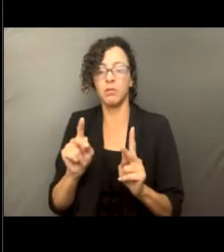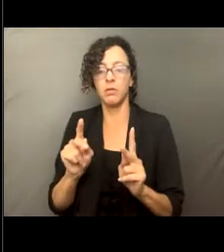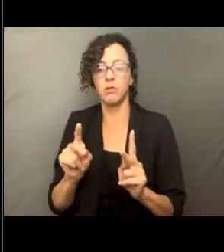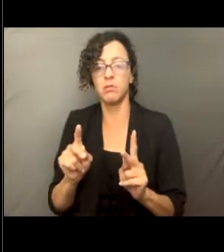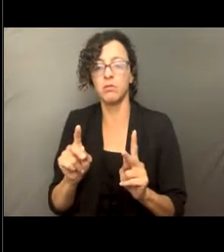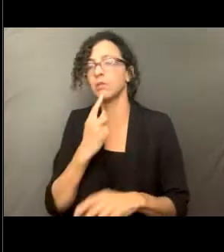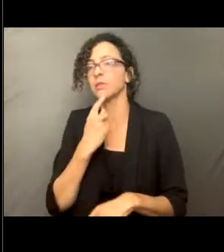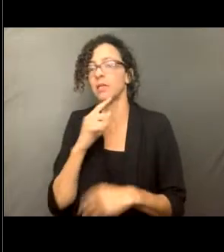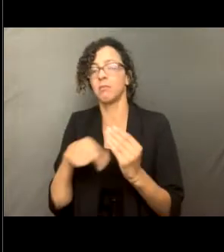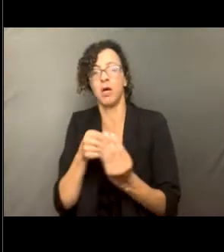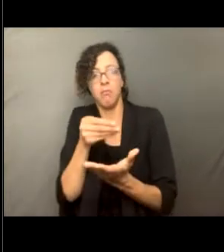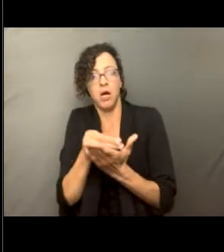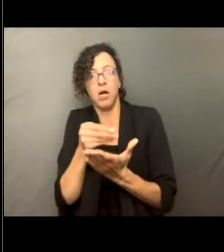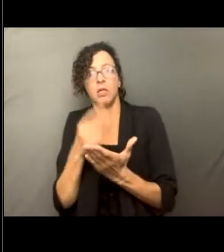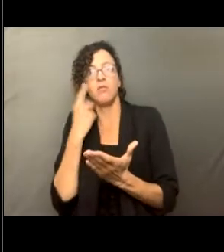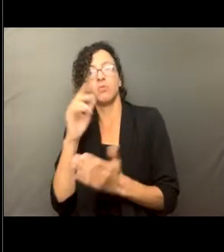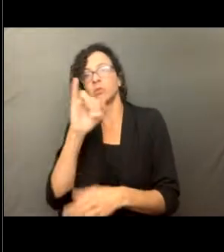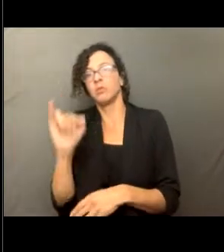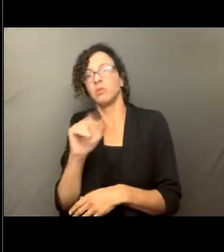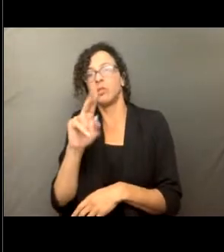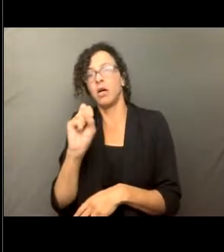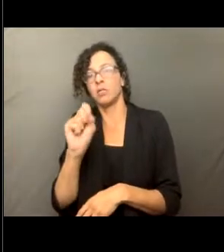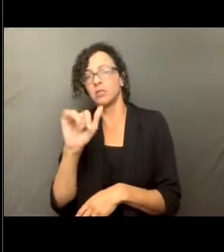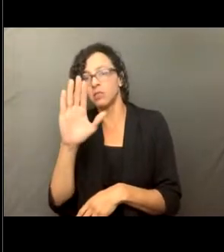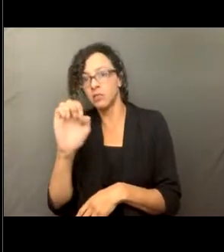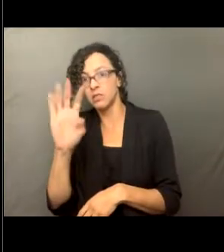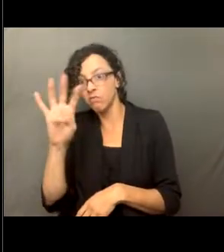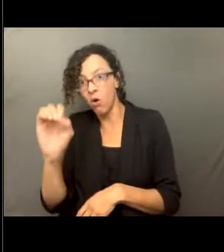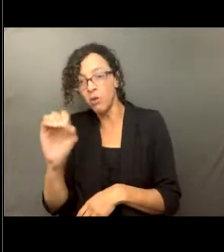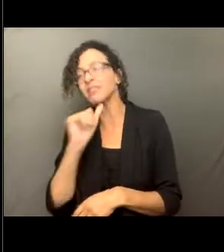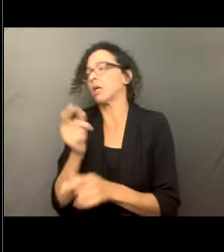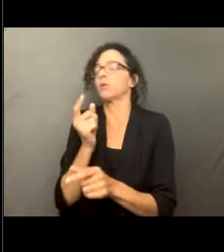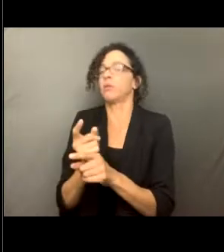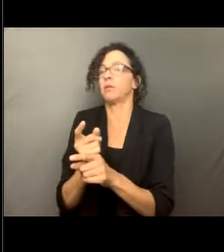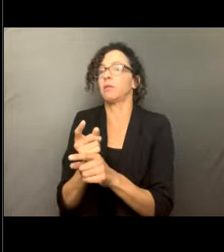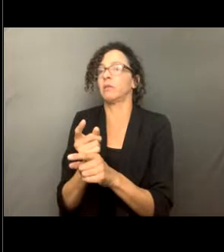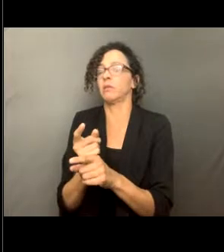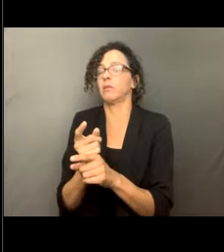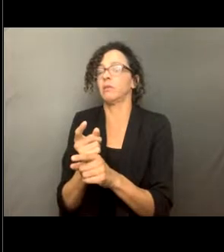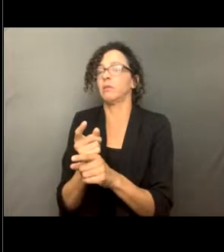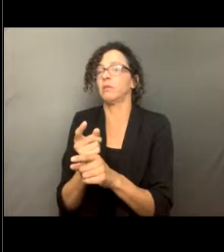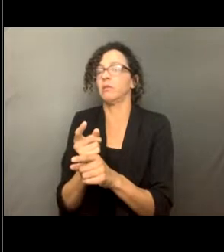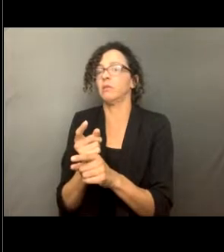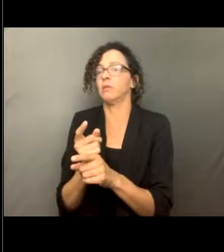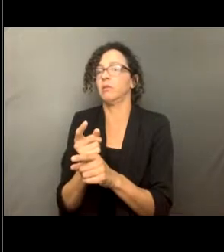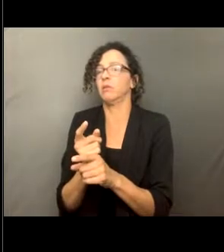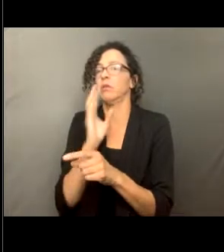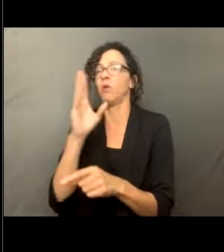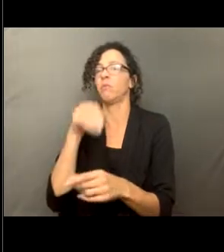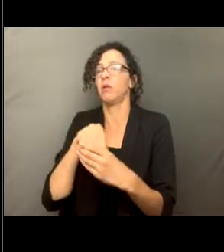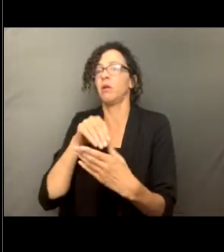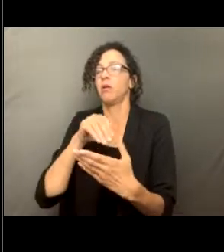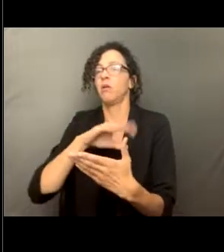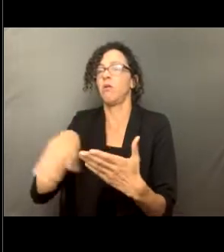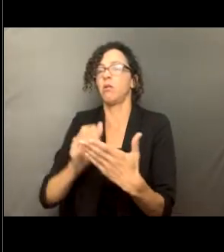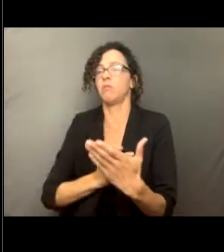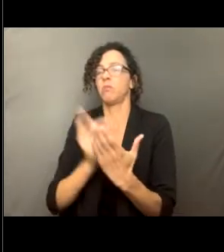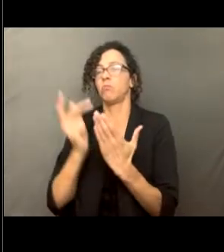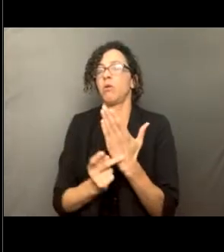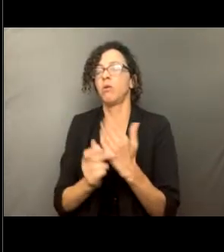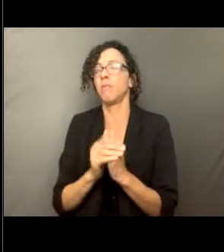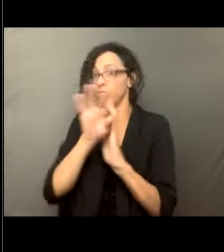40. So that's not correct. Justice 40 is going to be in all our programs. So the formula program right now with